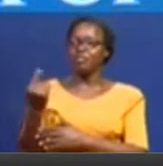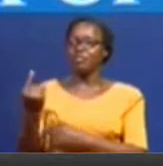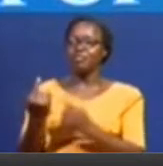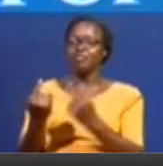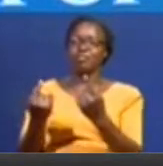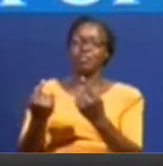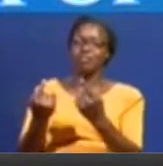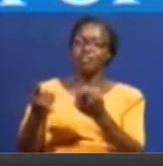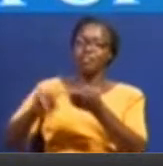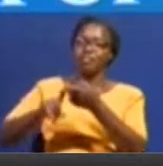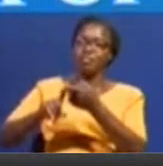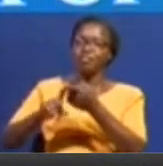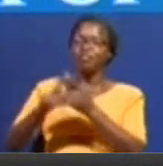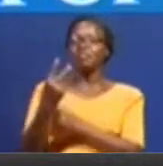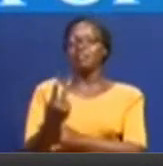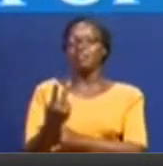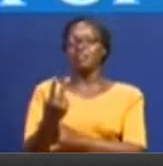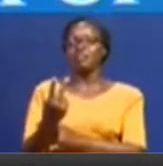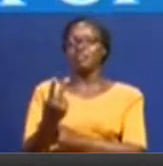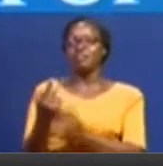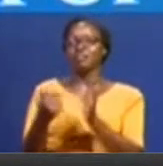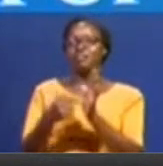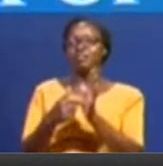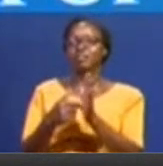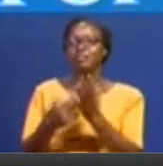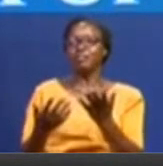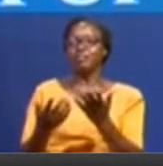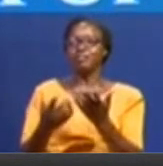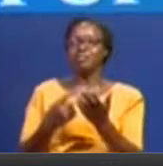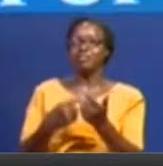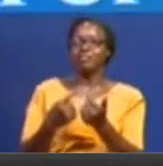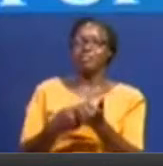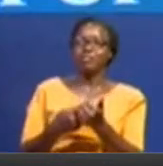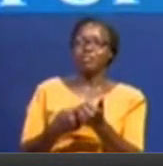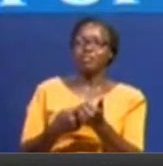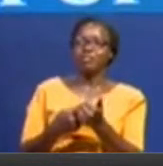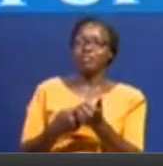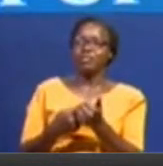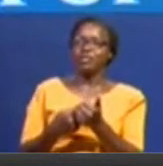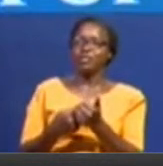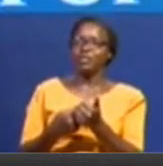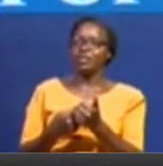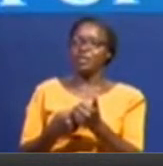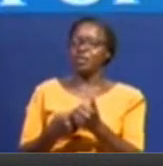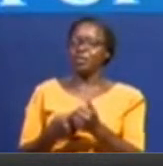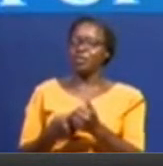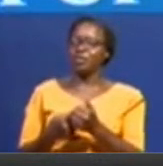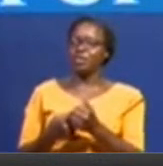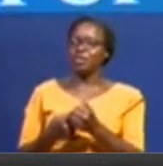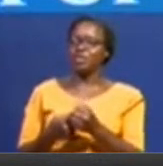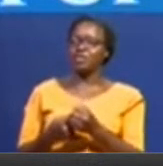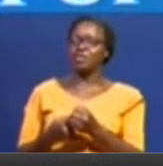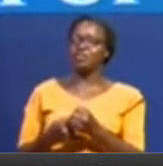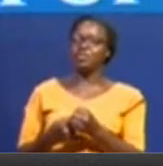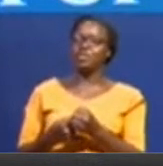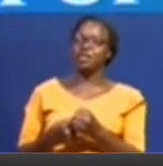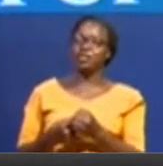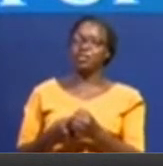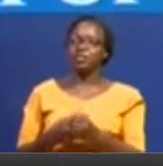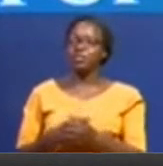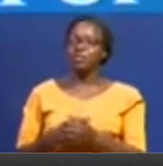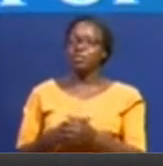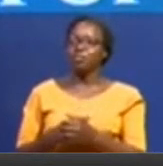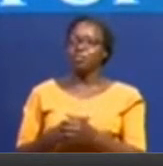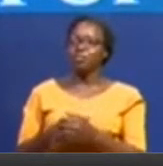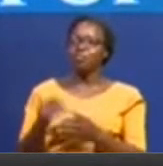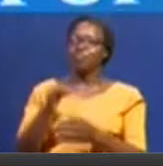is not about, at the point where you are doing the tallying, it is about mathematics. It is